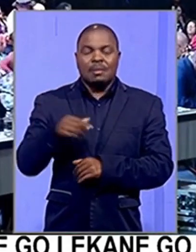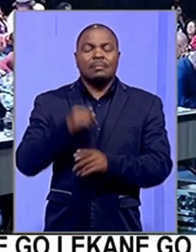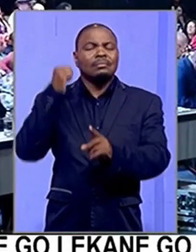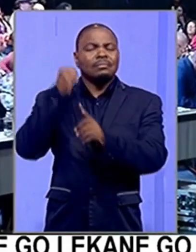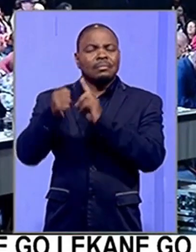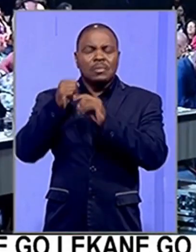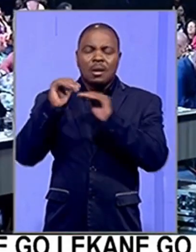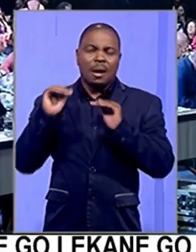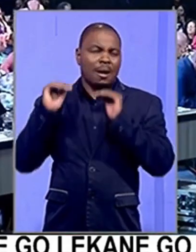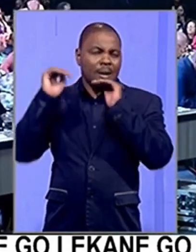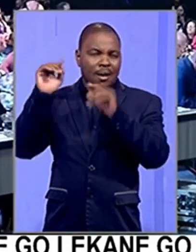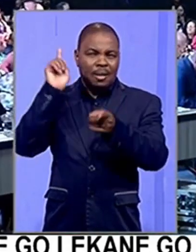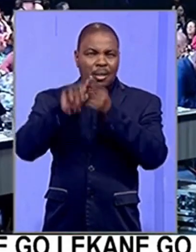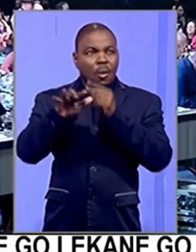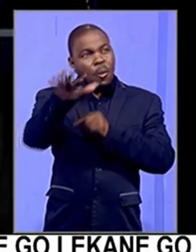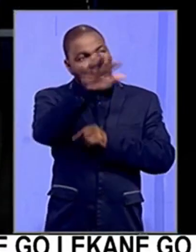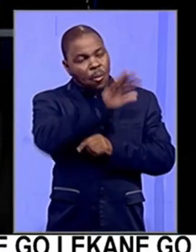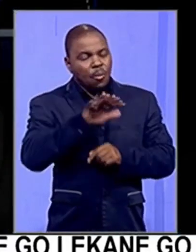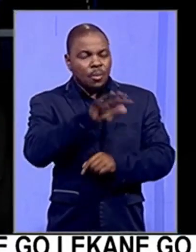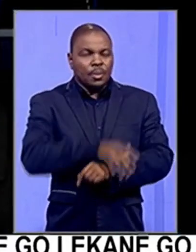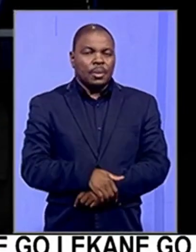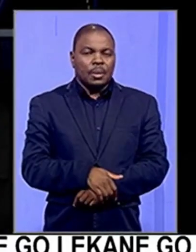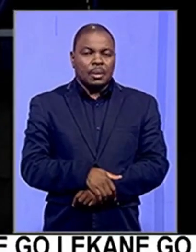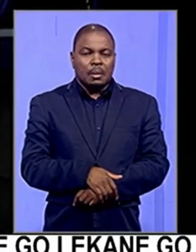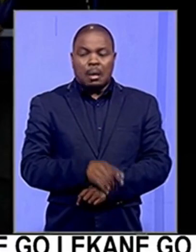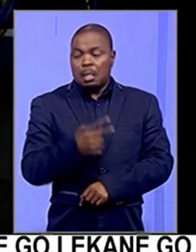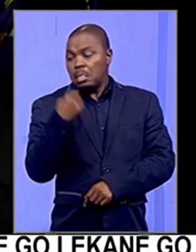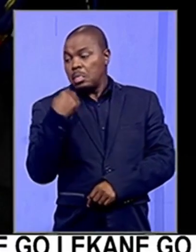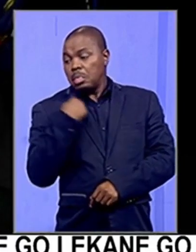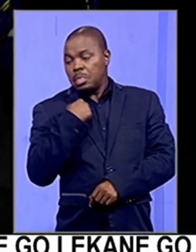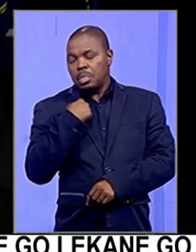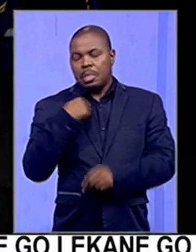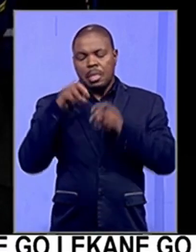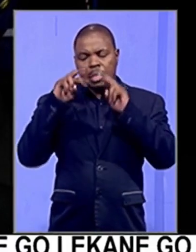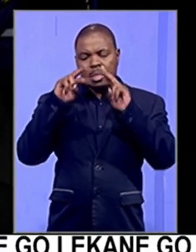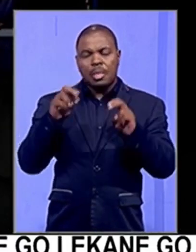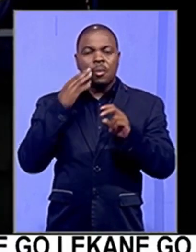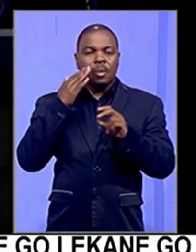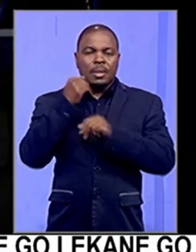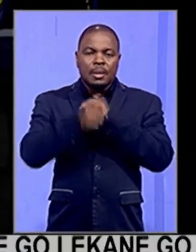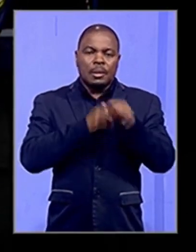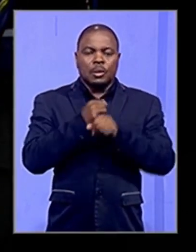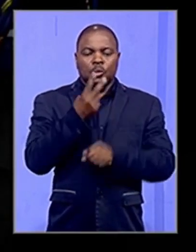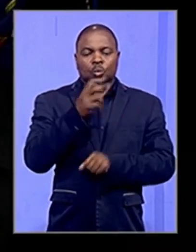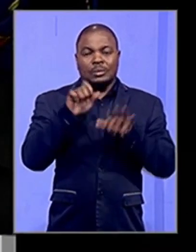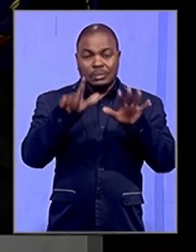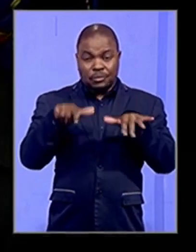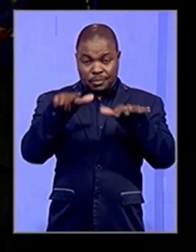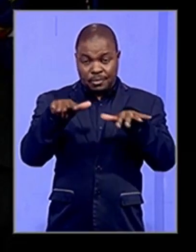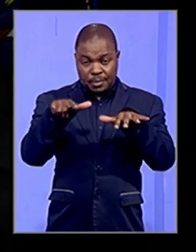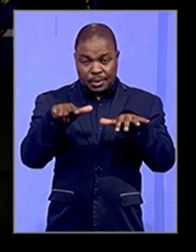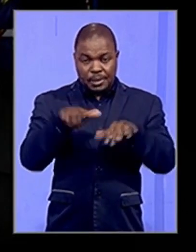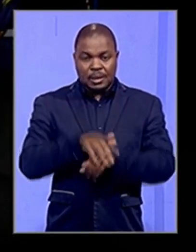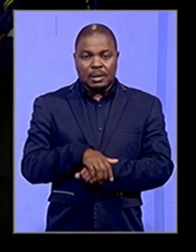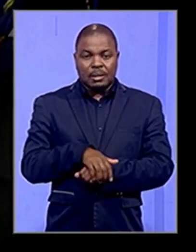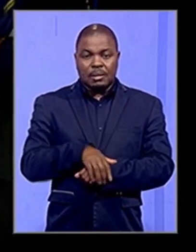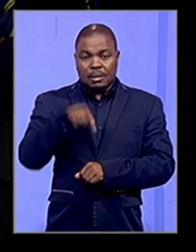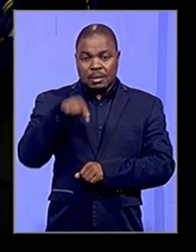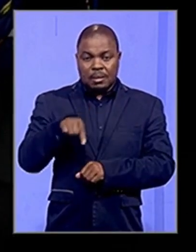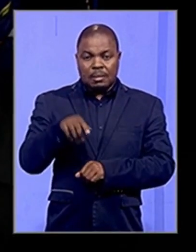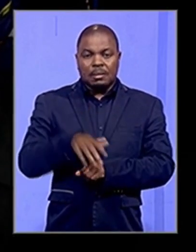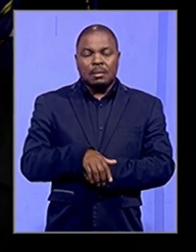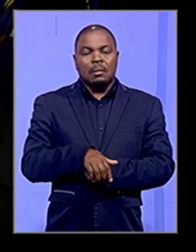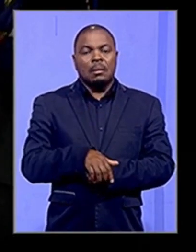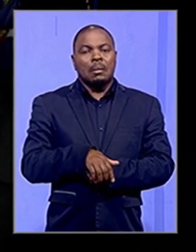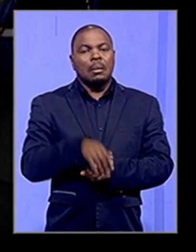dipolao tse di kwa godimo go gaisa. Our most recent study is 2017, and that's come down. The rate of